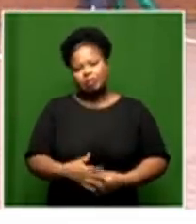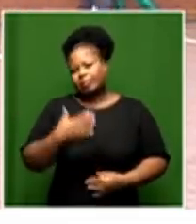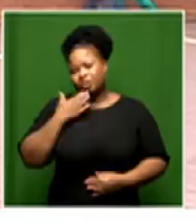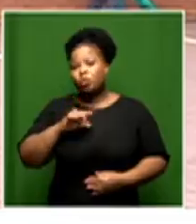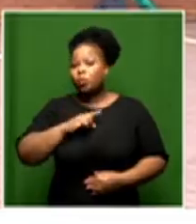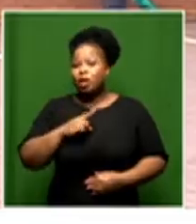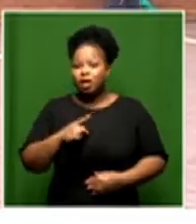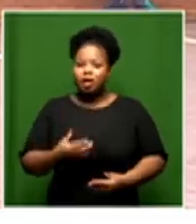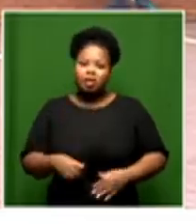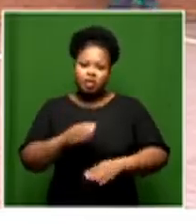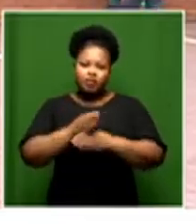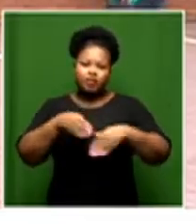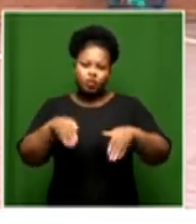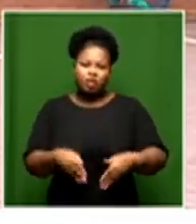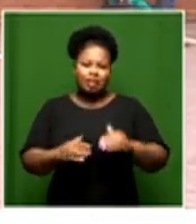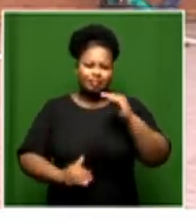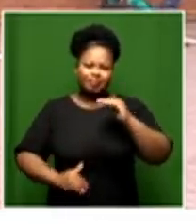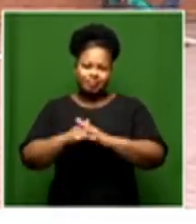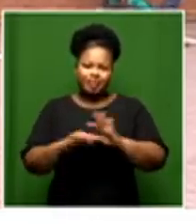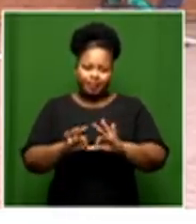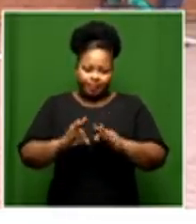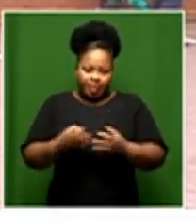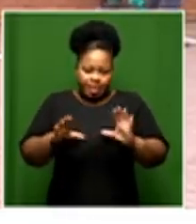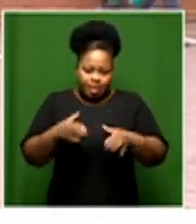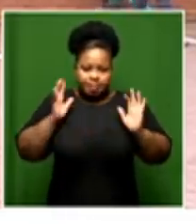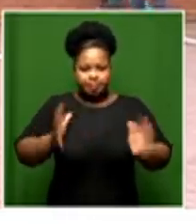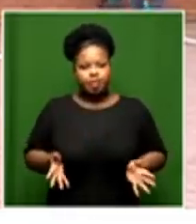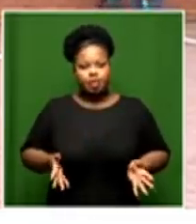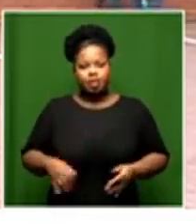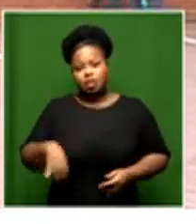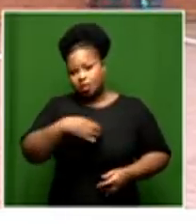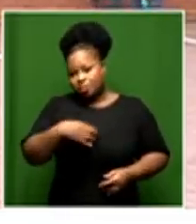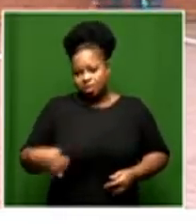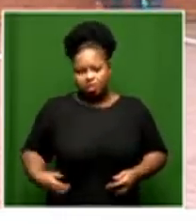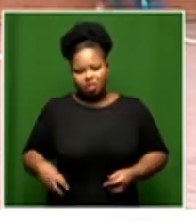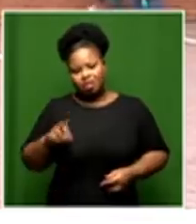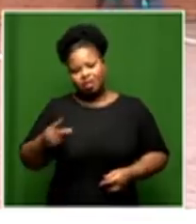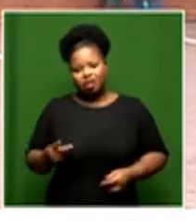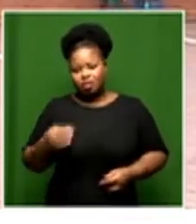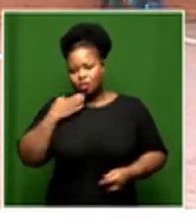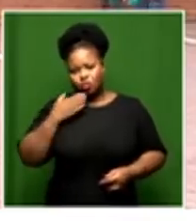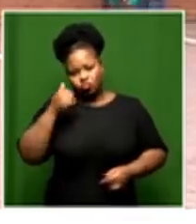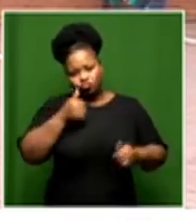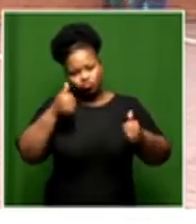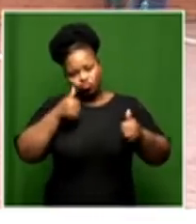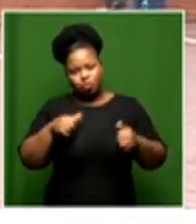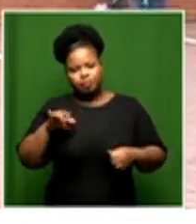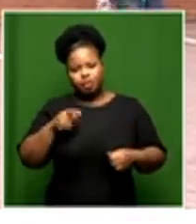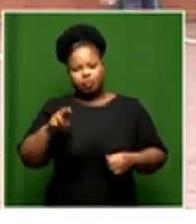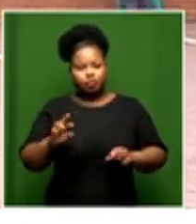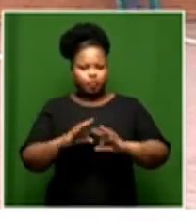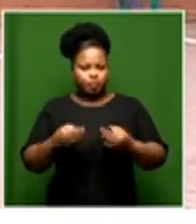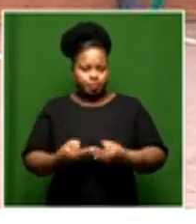the funeral is actually limited to only the family and, of course, the president and those close officials to the Mthembu